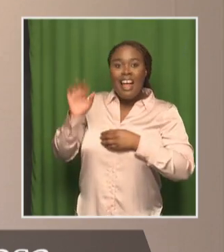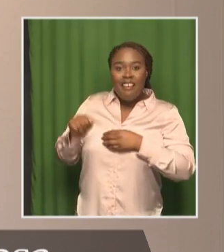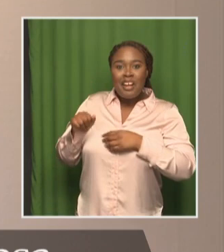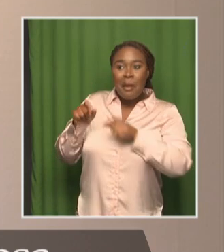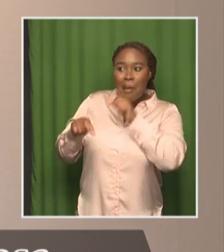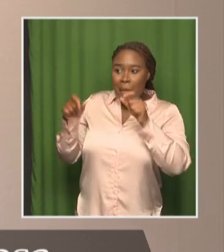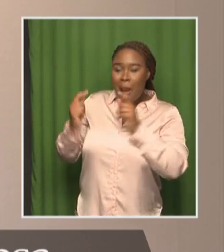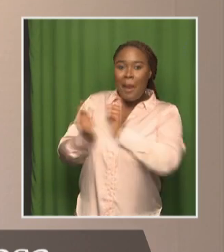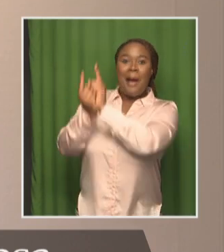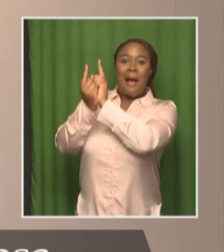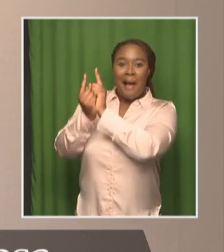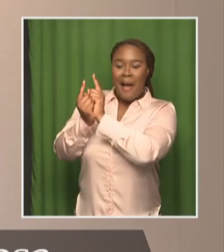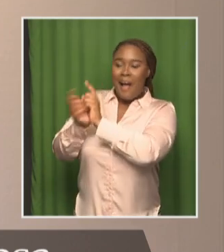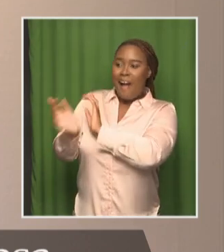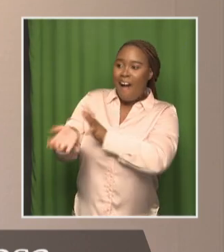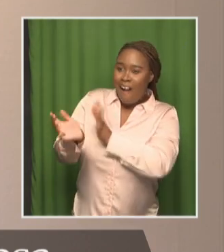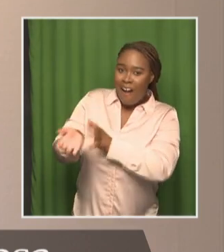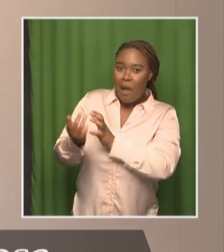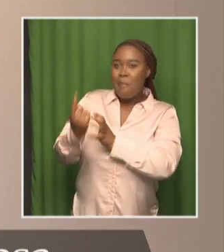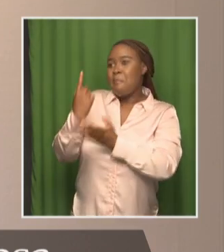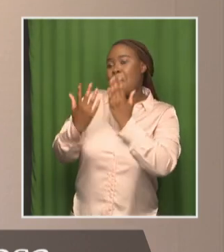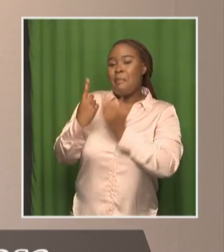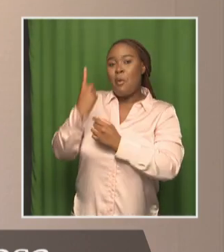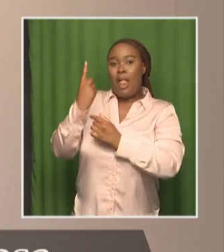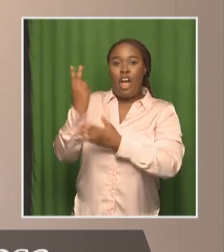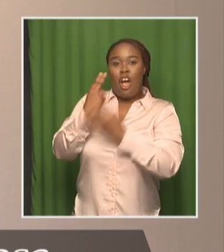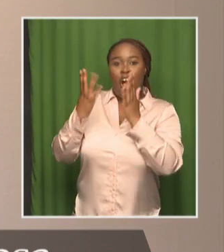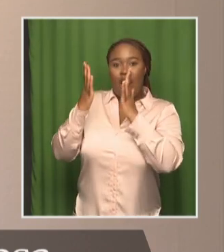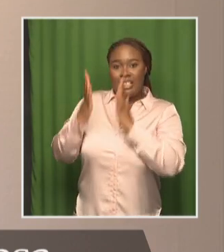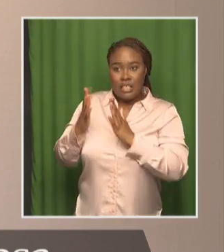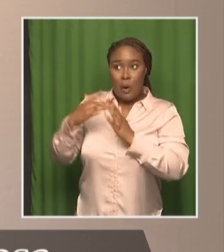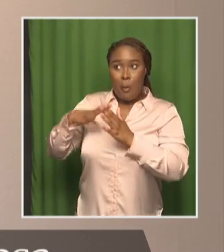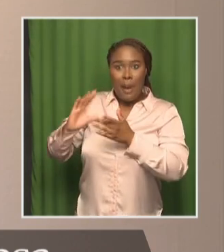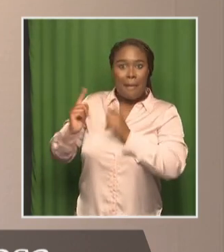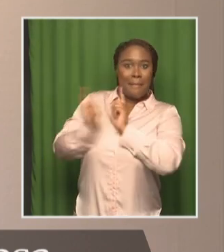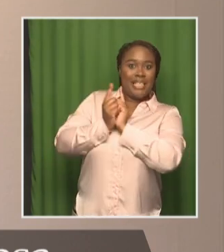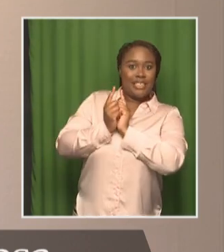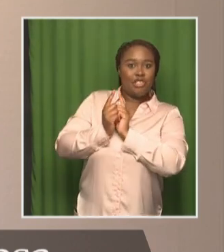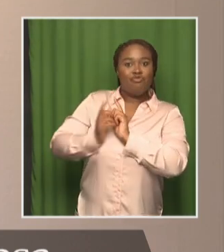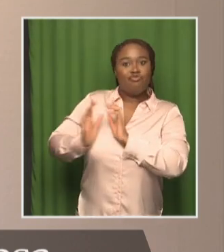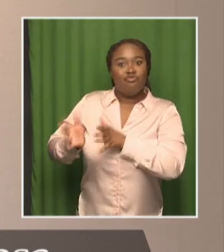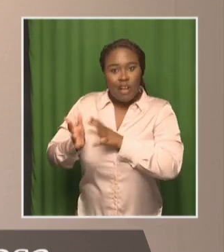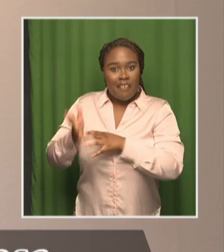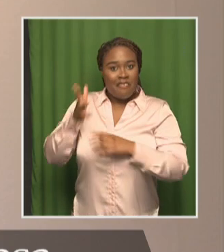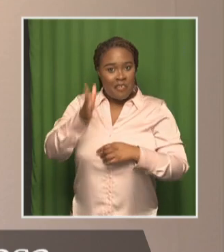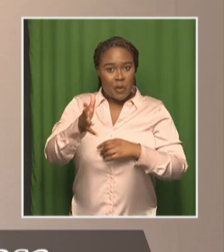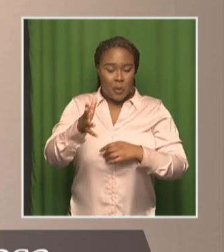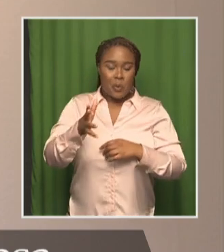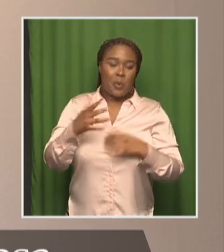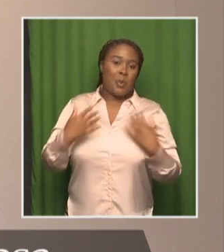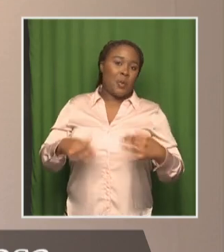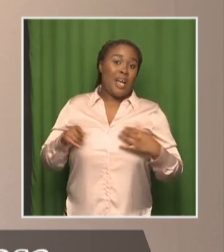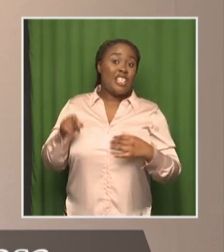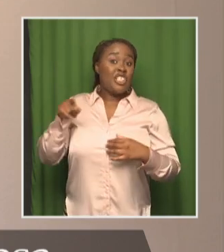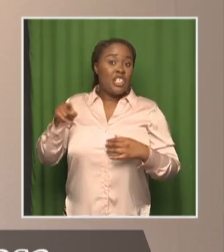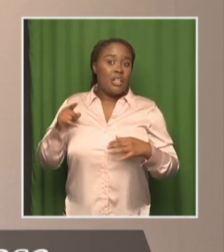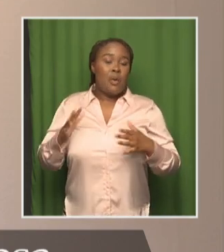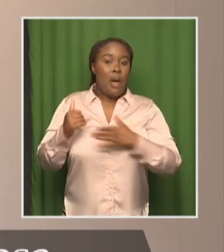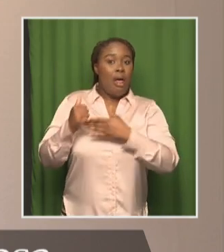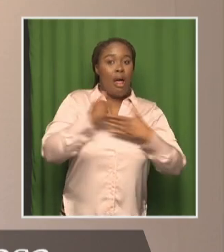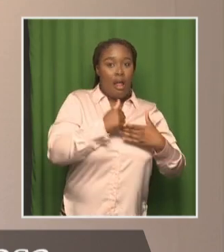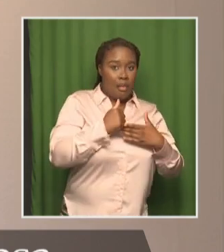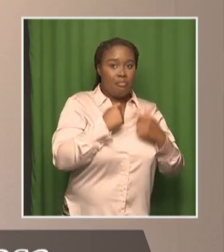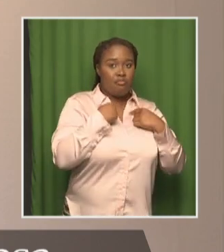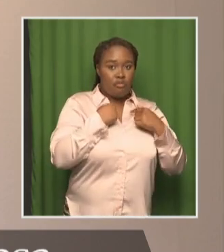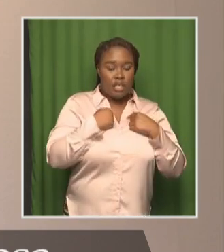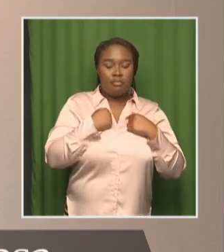when you get this one particular artist wanting to meet you and all that. So she basically helped me within